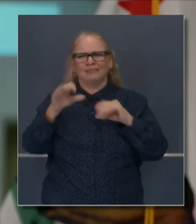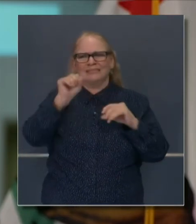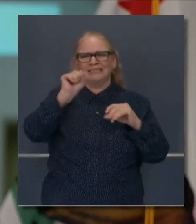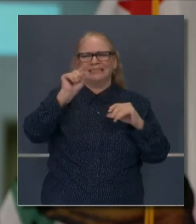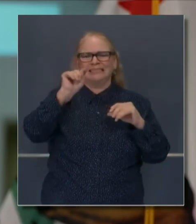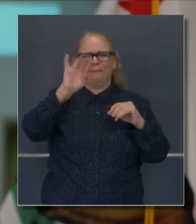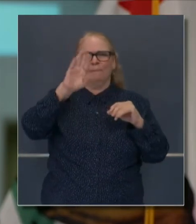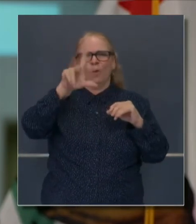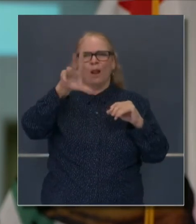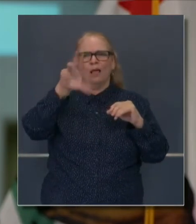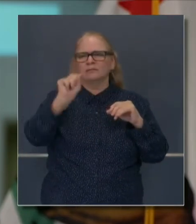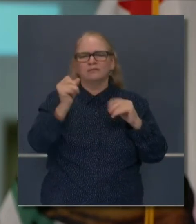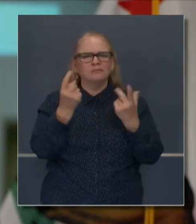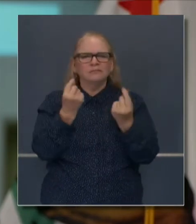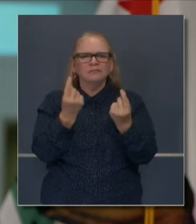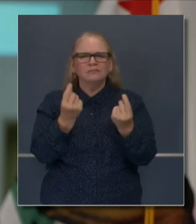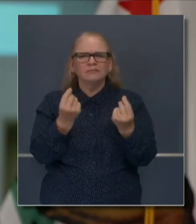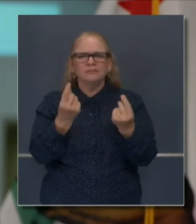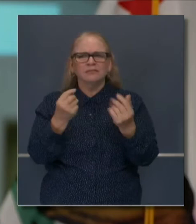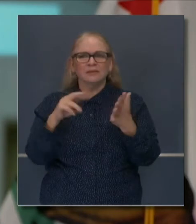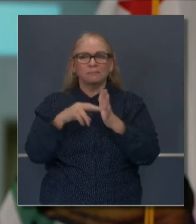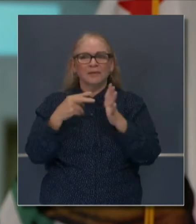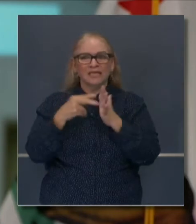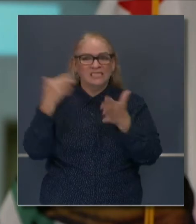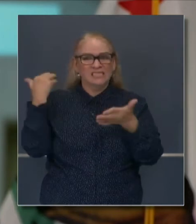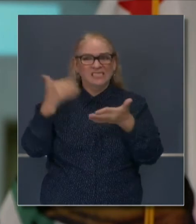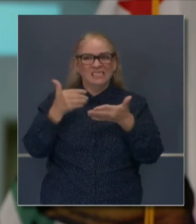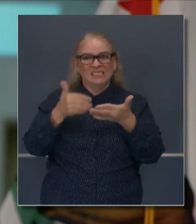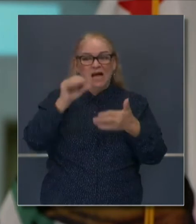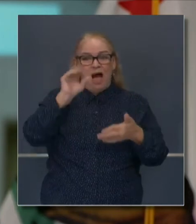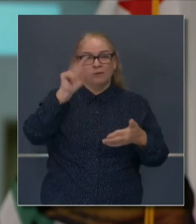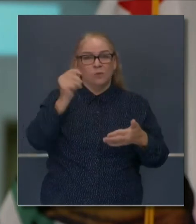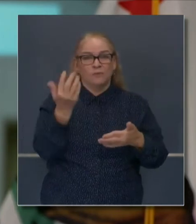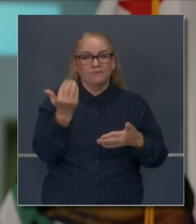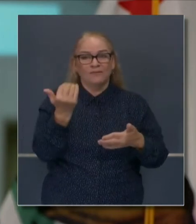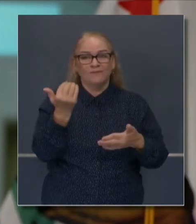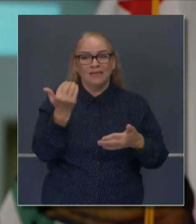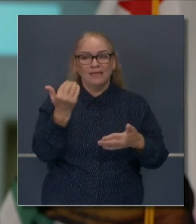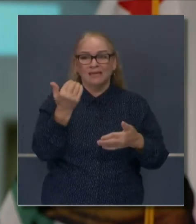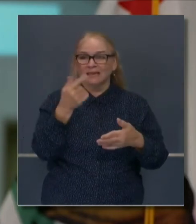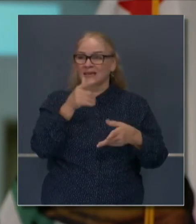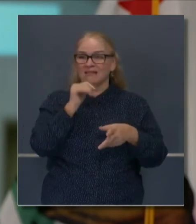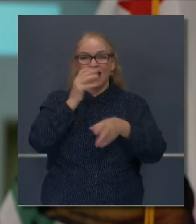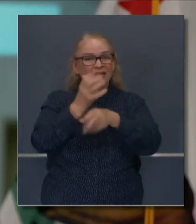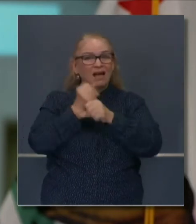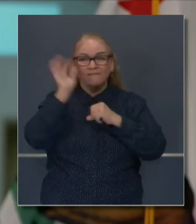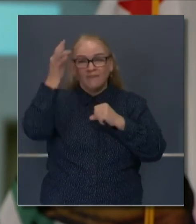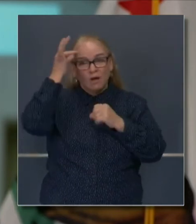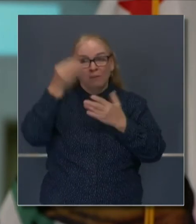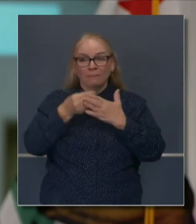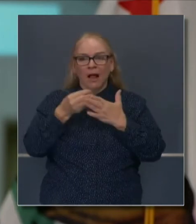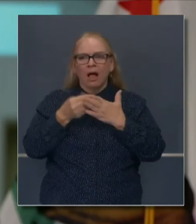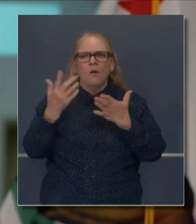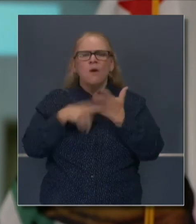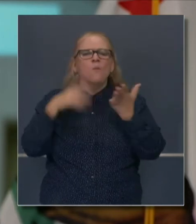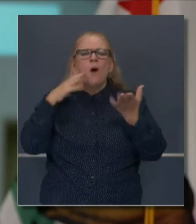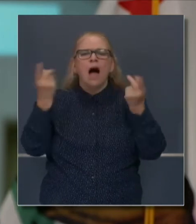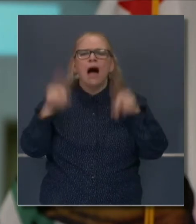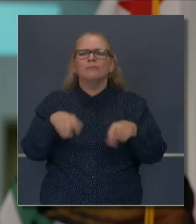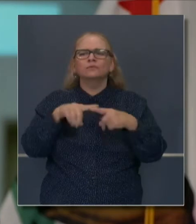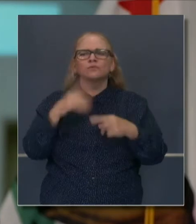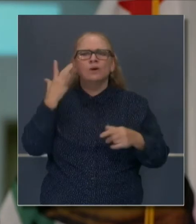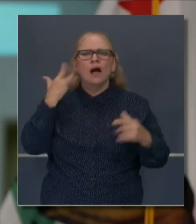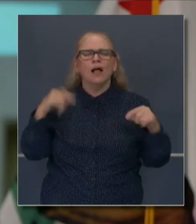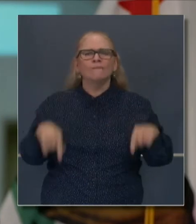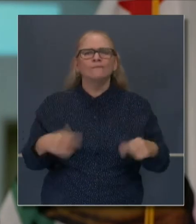if we reach that October 15th deadline without a federal bailout, what happens next for the state? And was this the wrong strategy